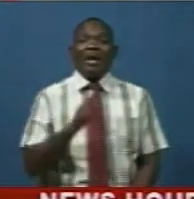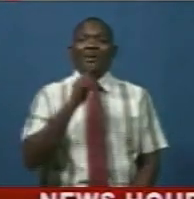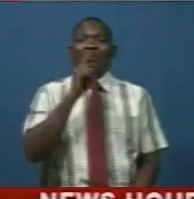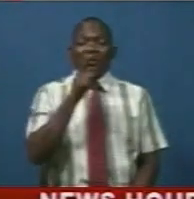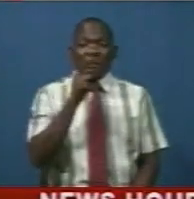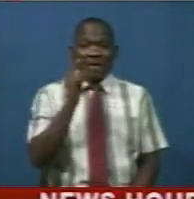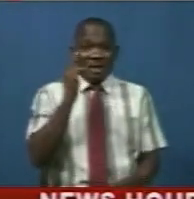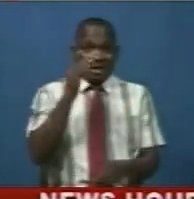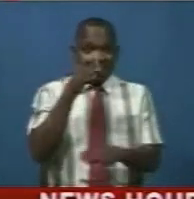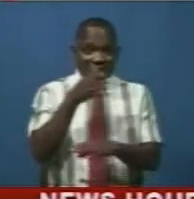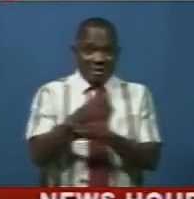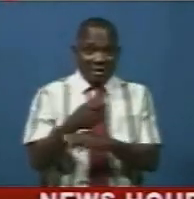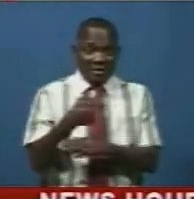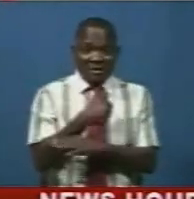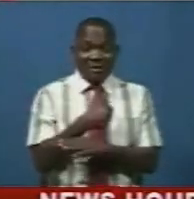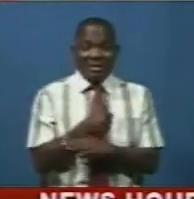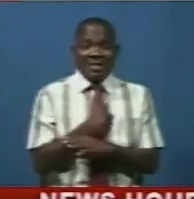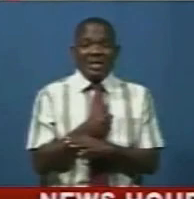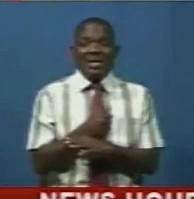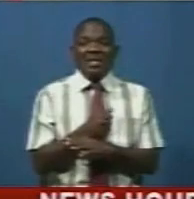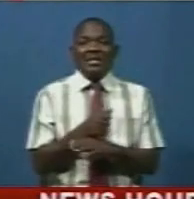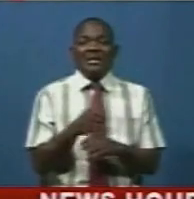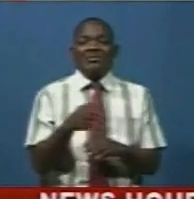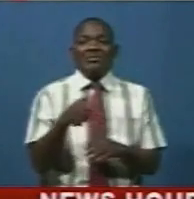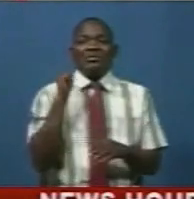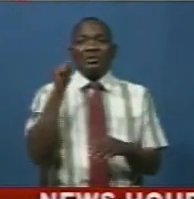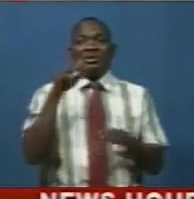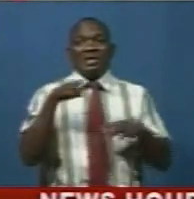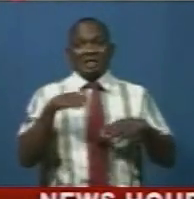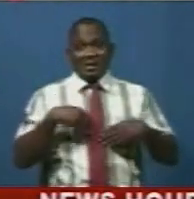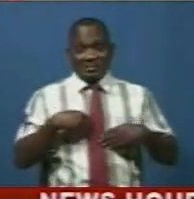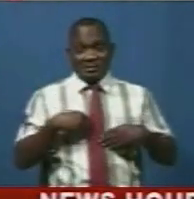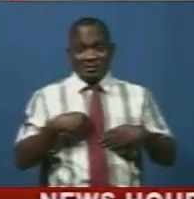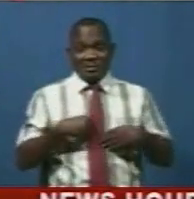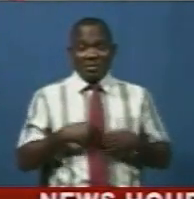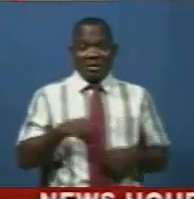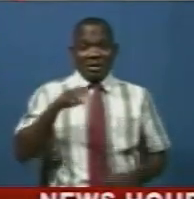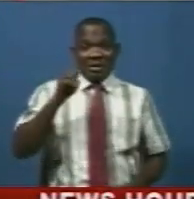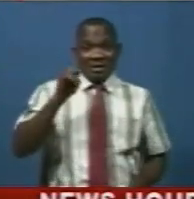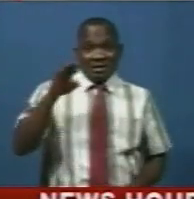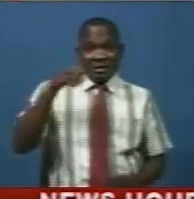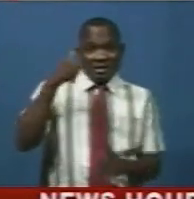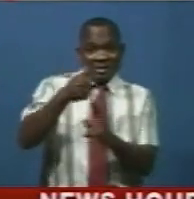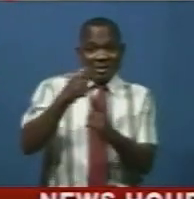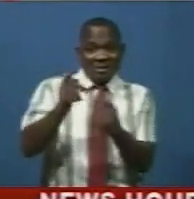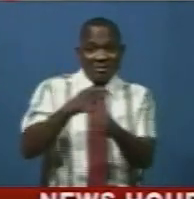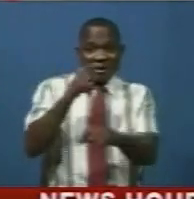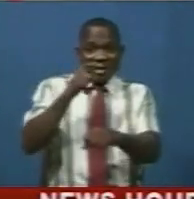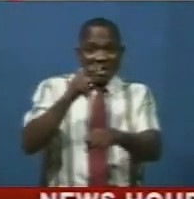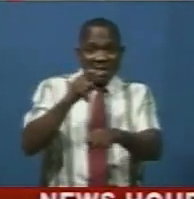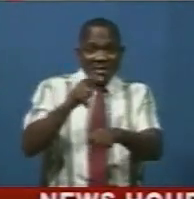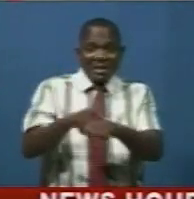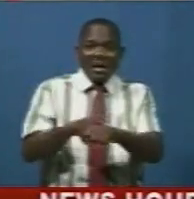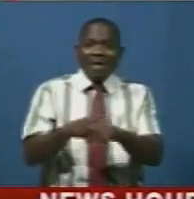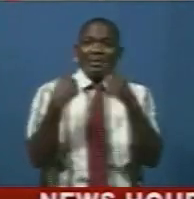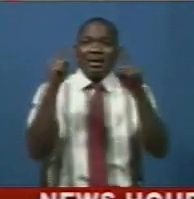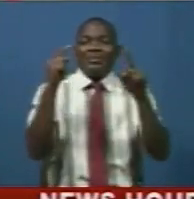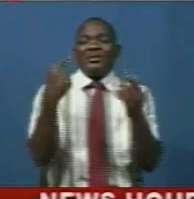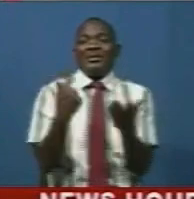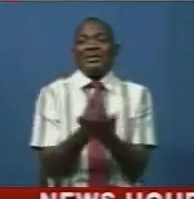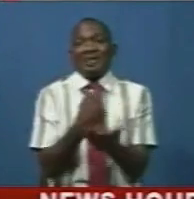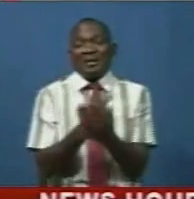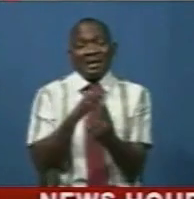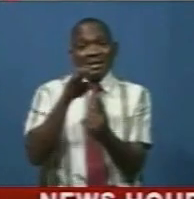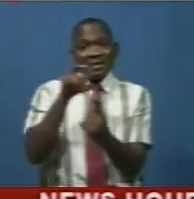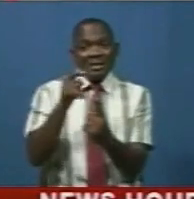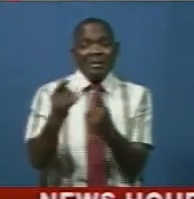Immediately after our rejection, the commission itself, for the first time in the history of this country,